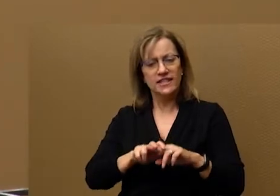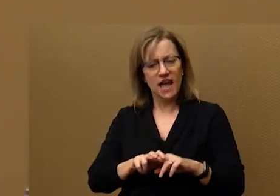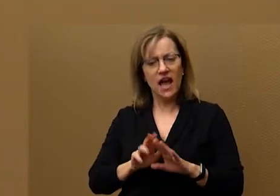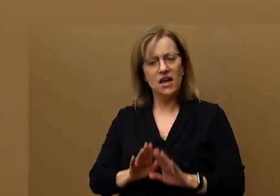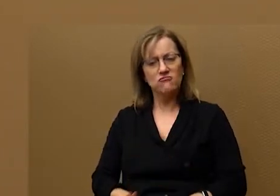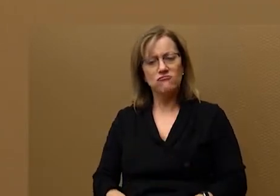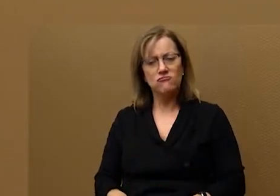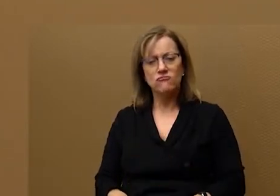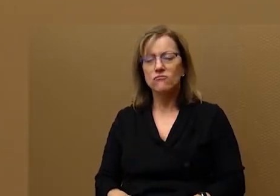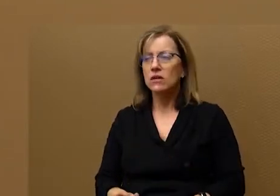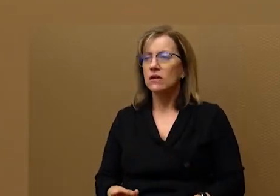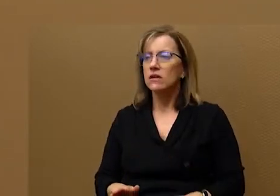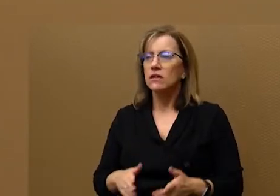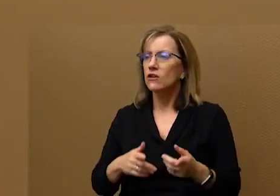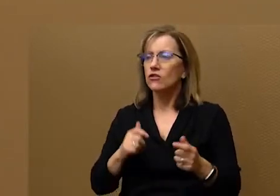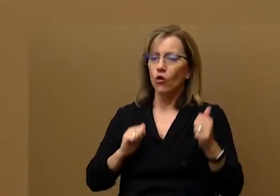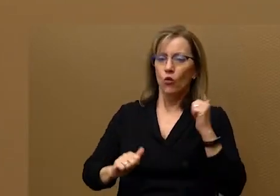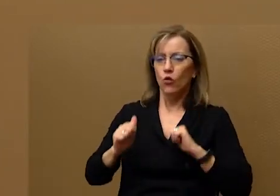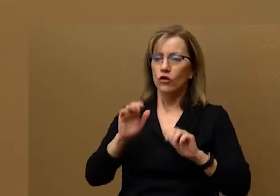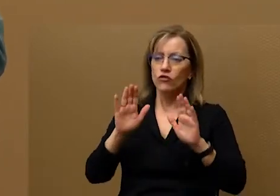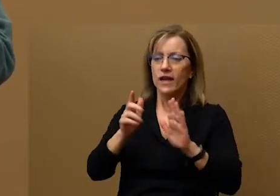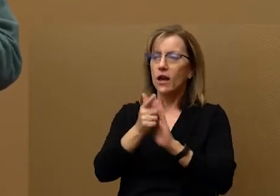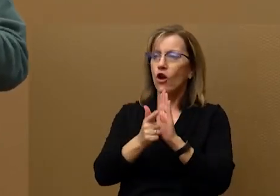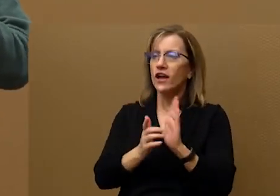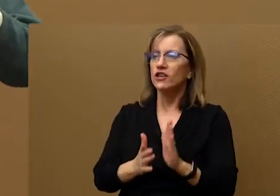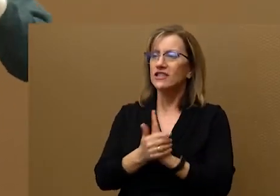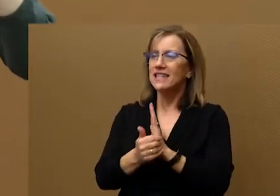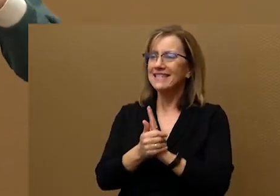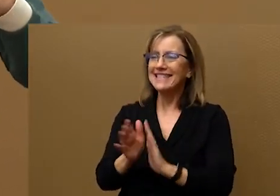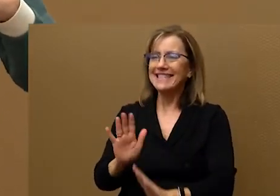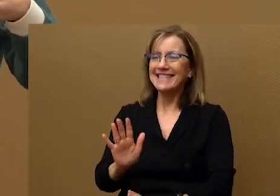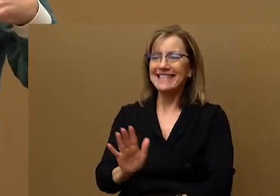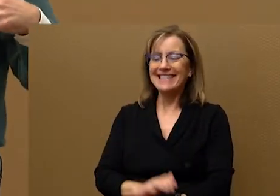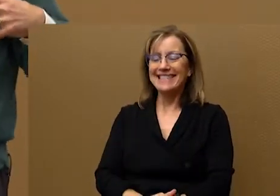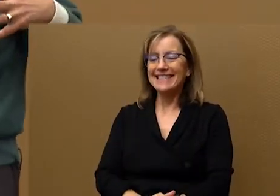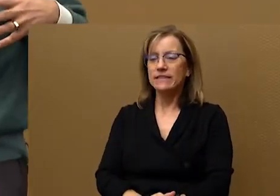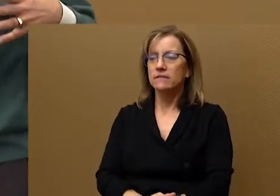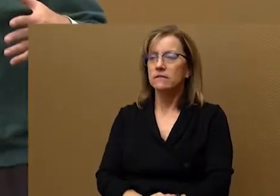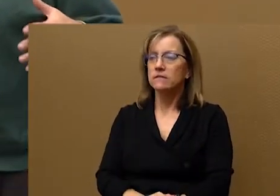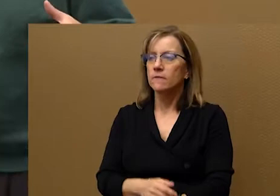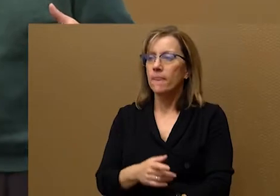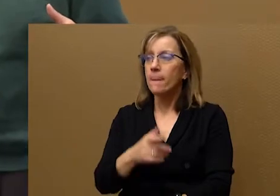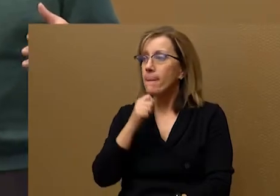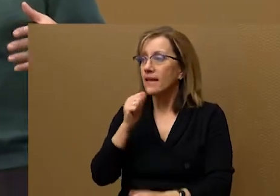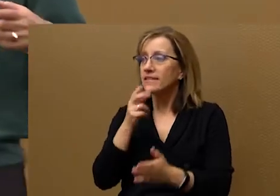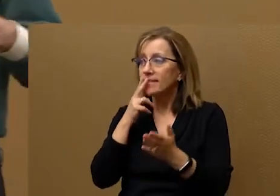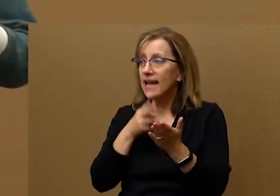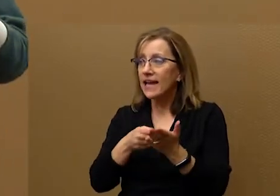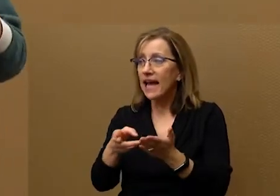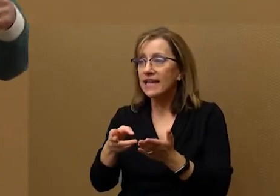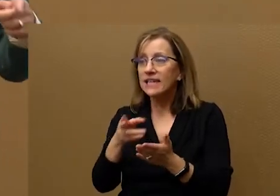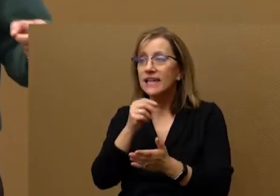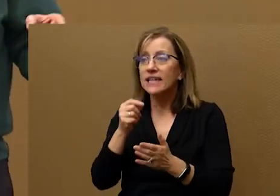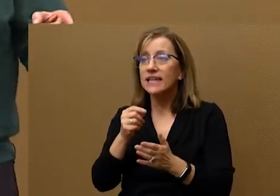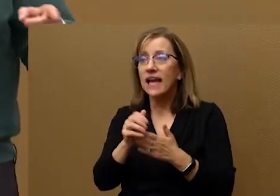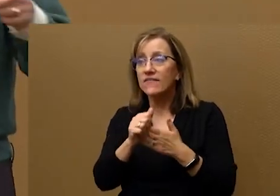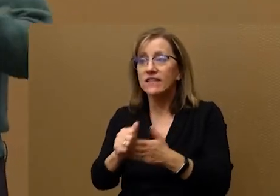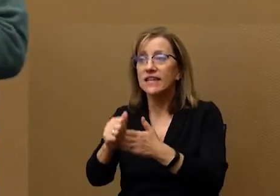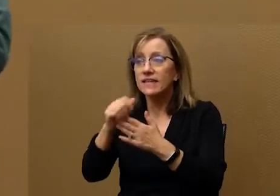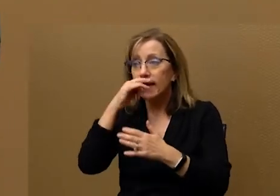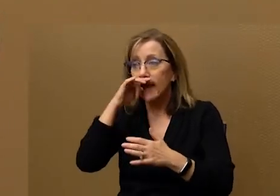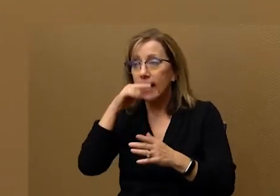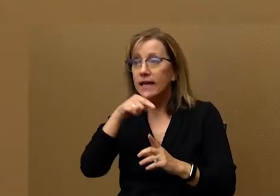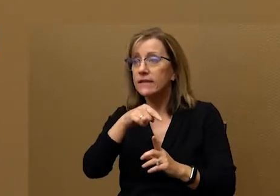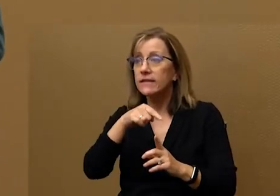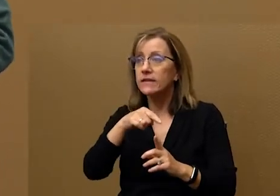acting great lawyering skills or something, because it's not honest. And it can lead this kid to believe that he's doing